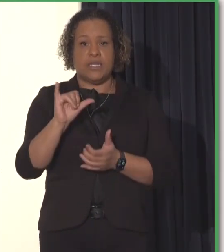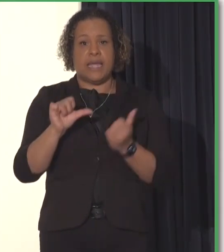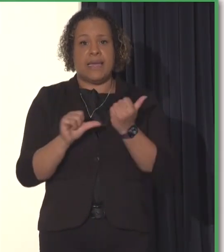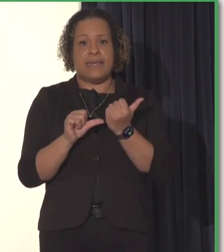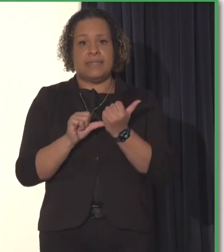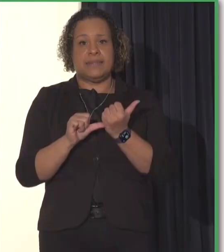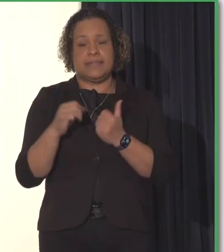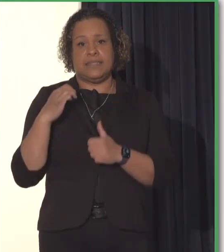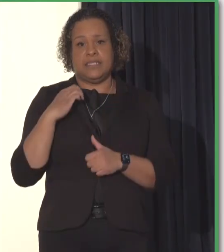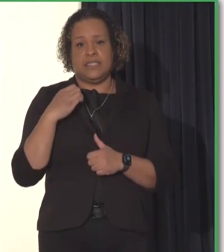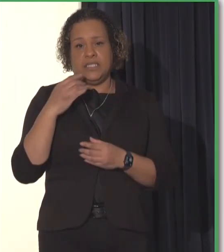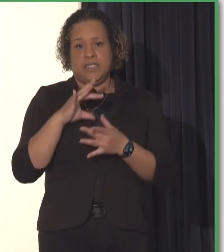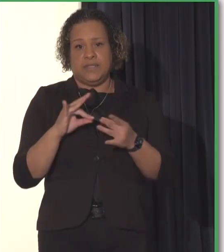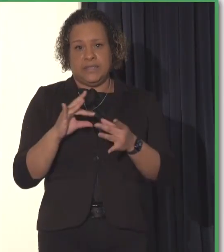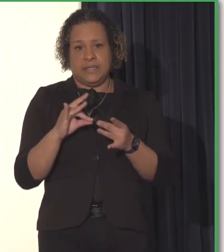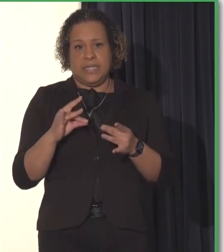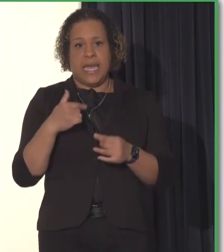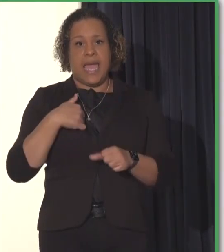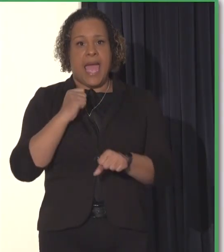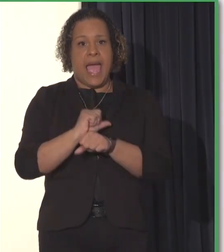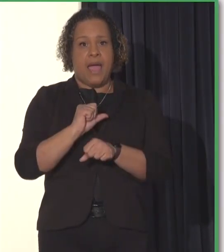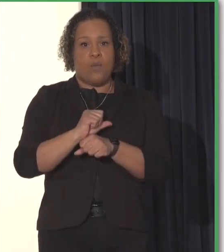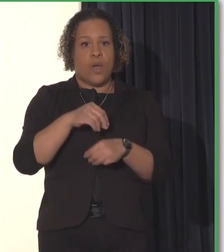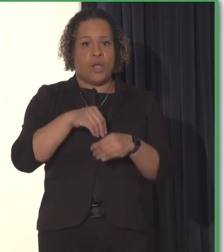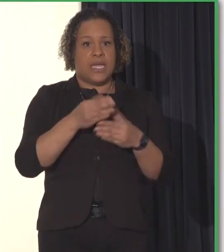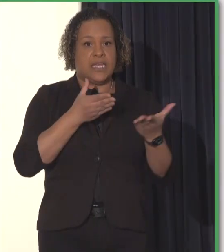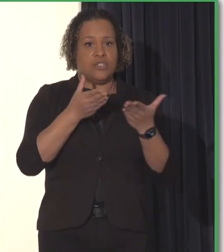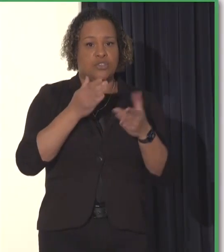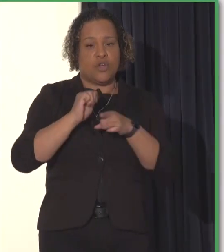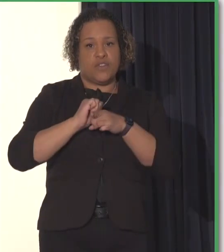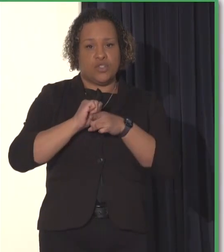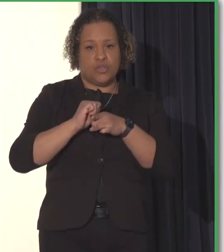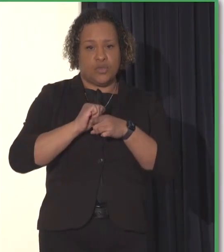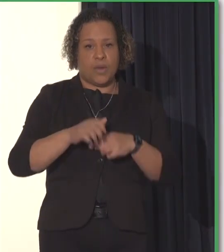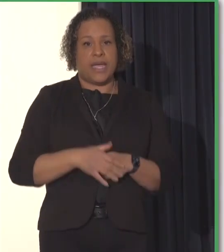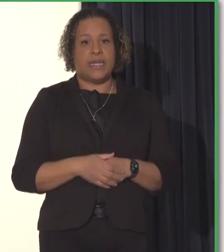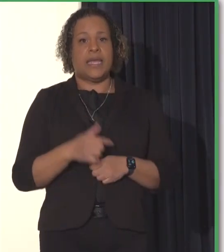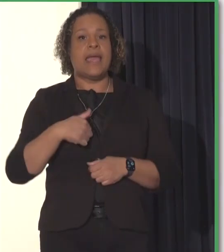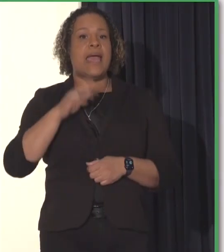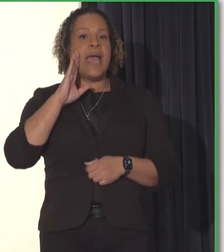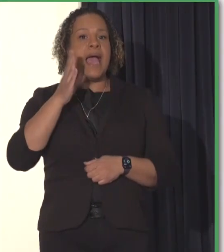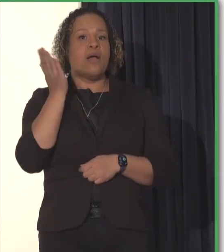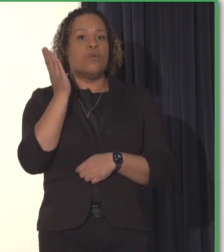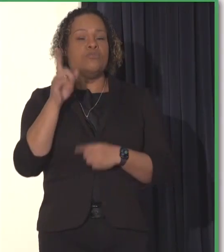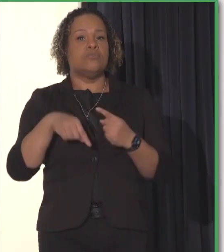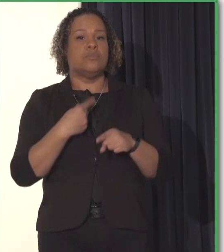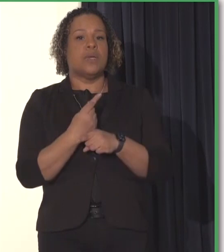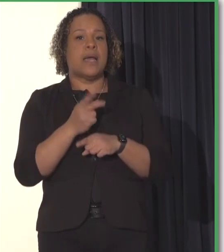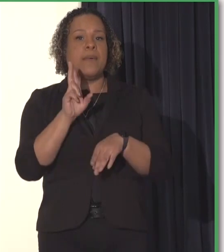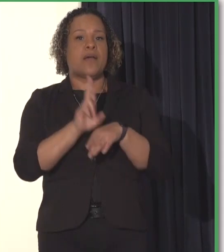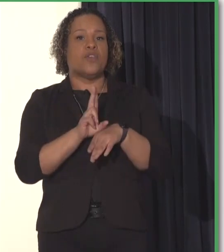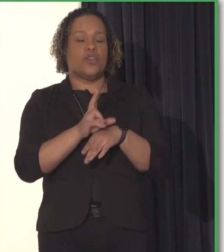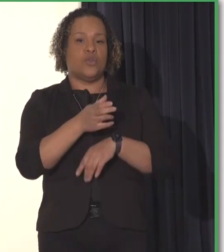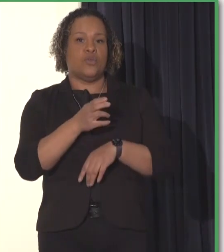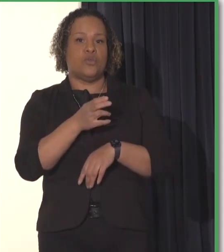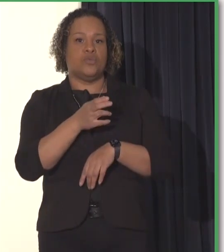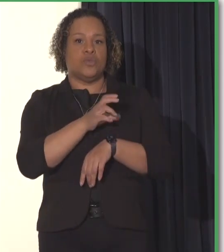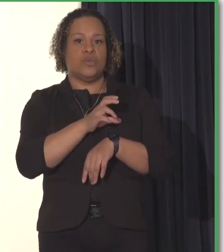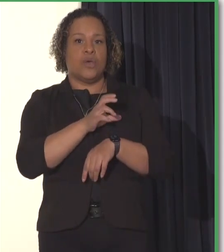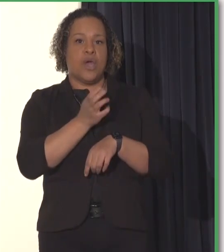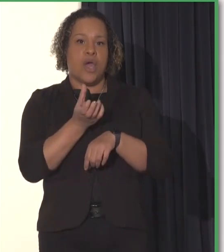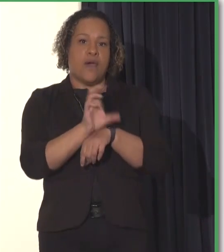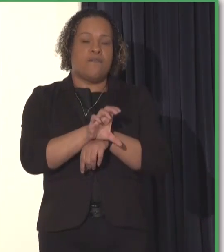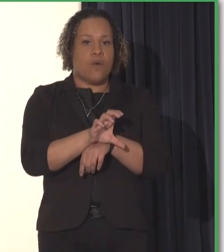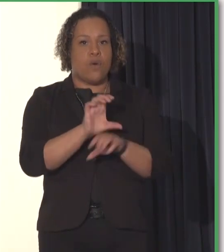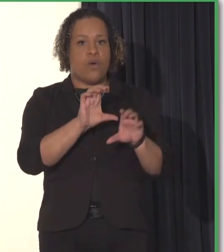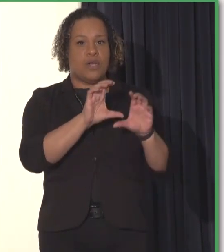I work over in-service training. I'm going to be talking about the use of force categories.